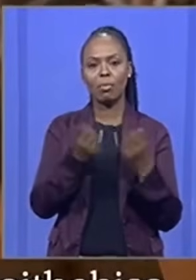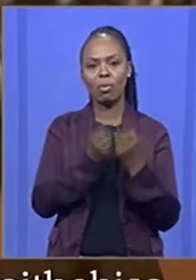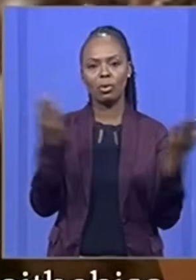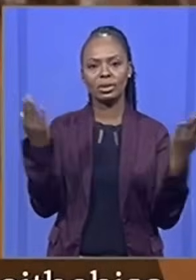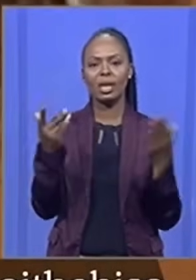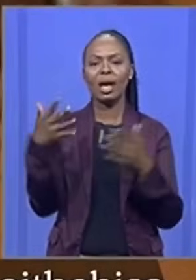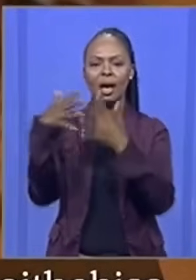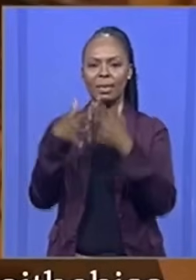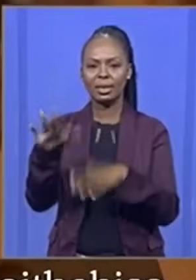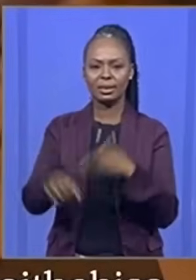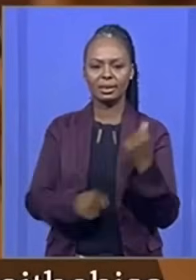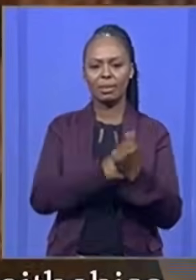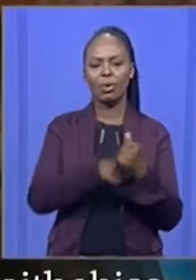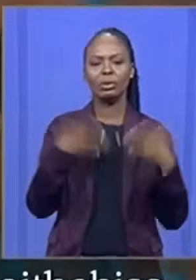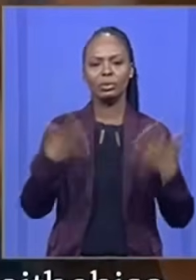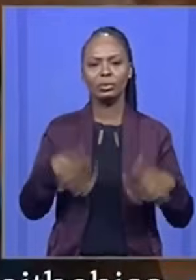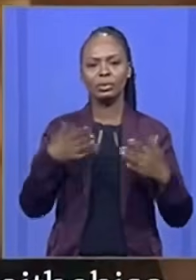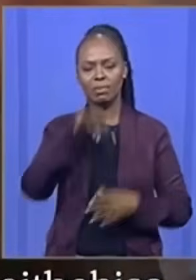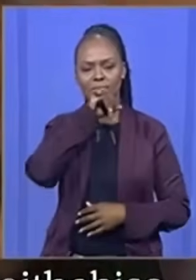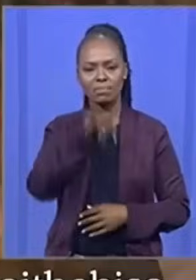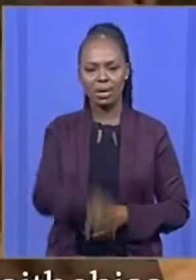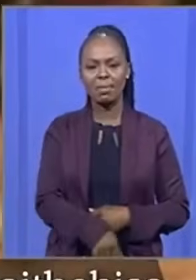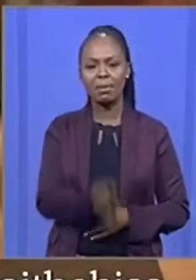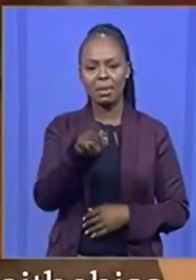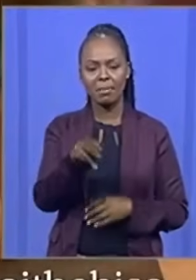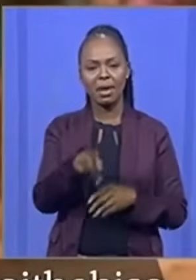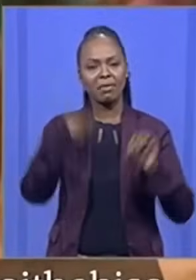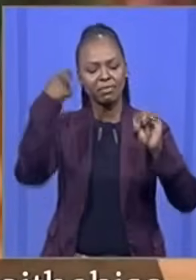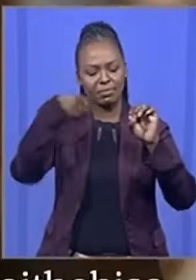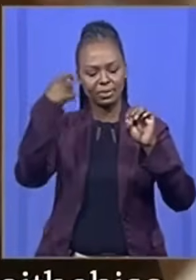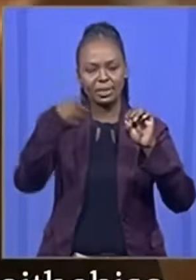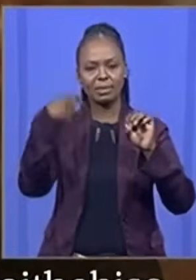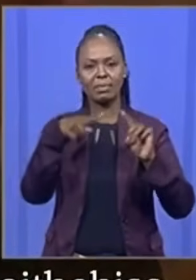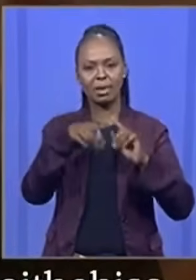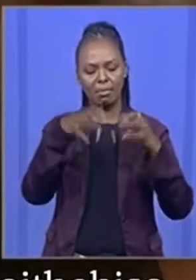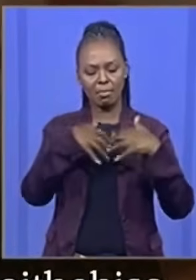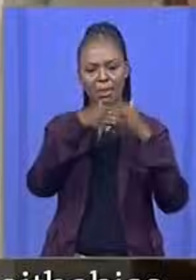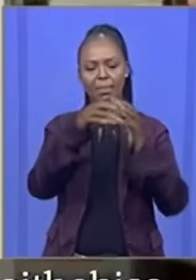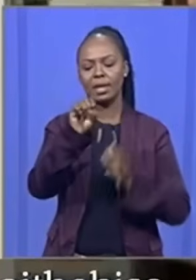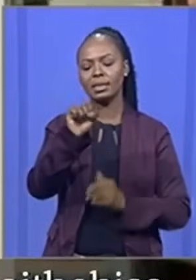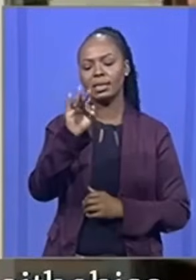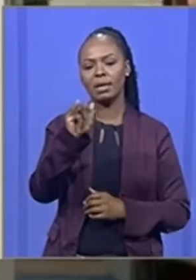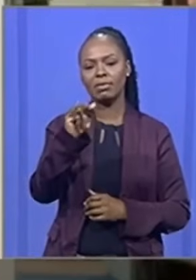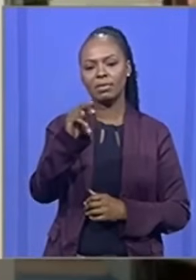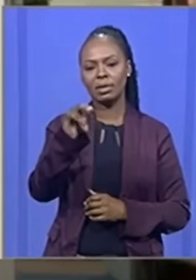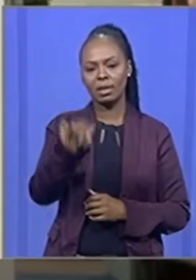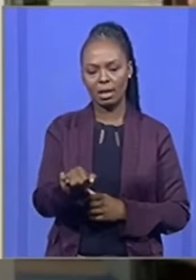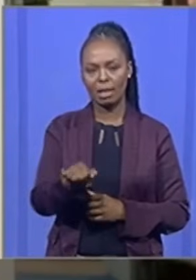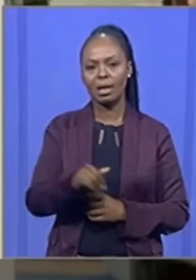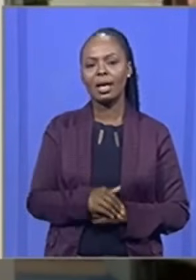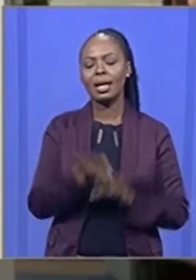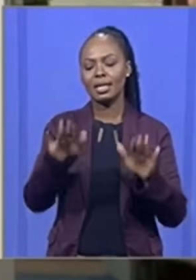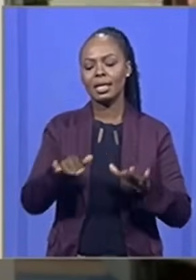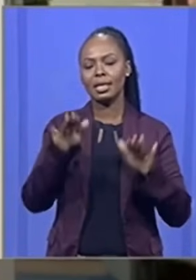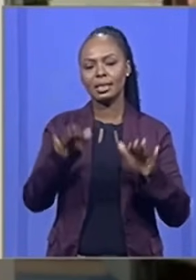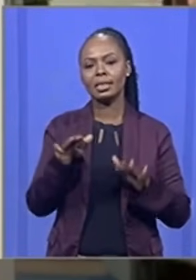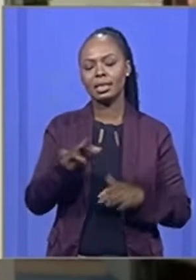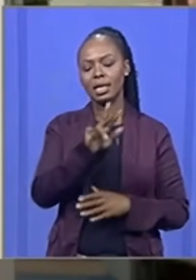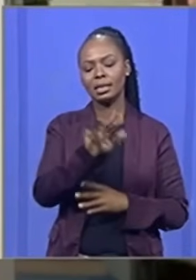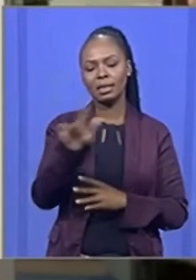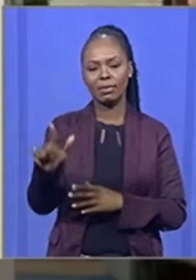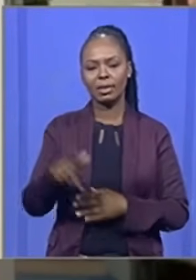America. Dingolo tseo di ile tsa mo betlela tsela ya ho hlahisa Sarafina ka 1987. Ngema was a very special